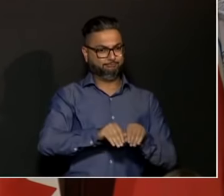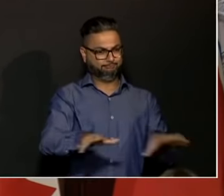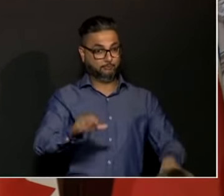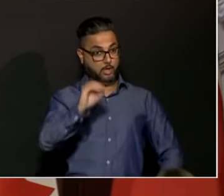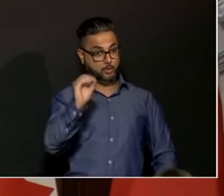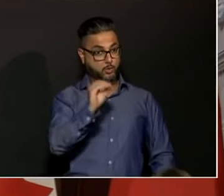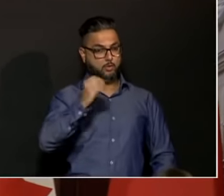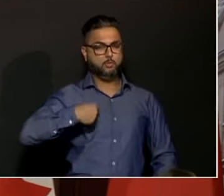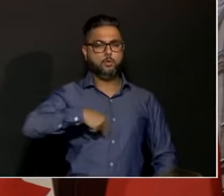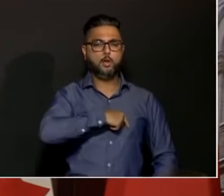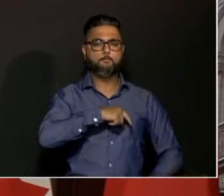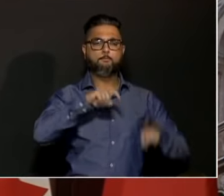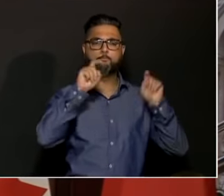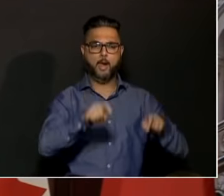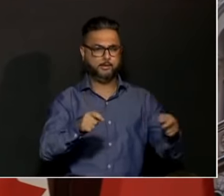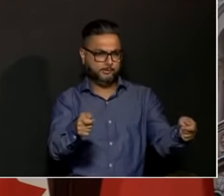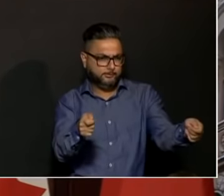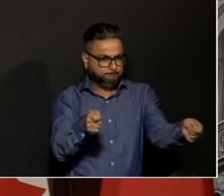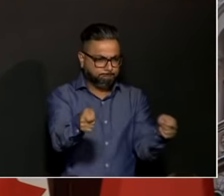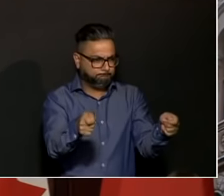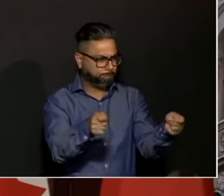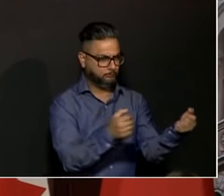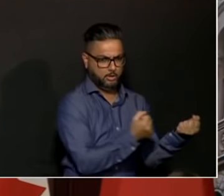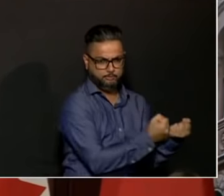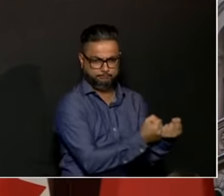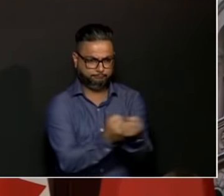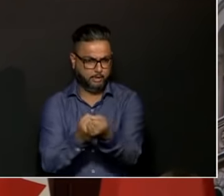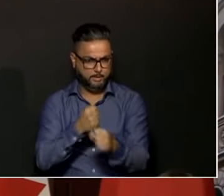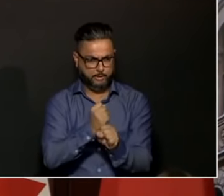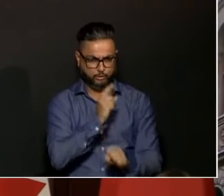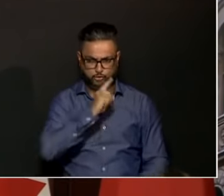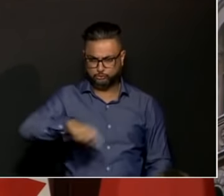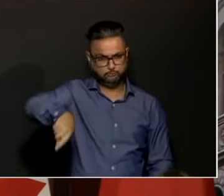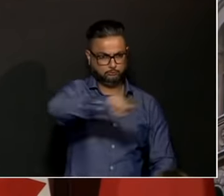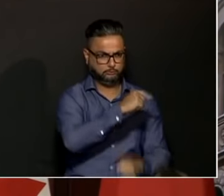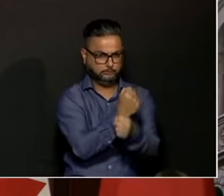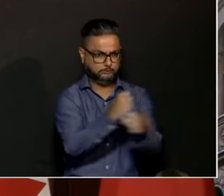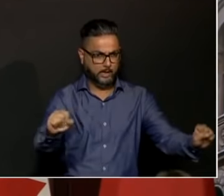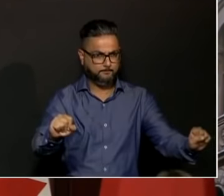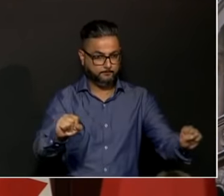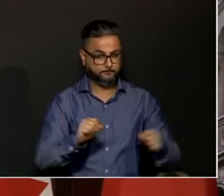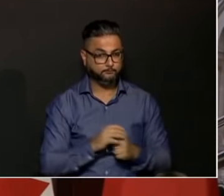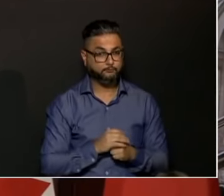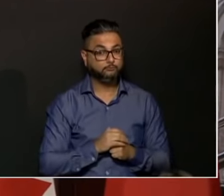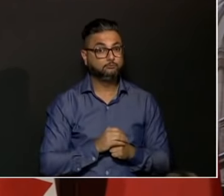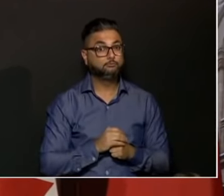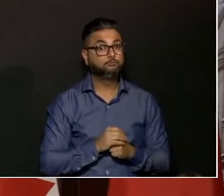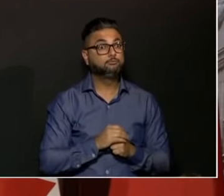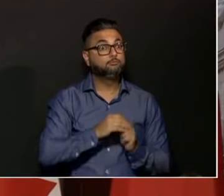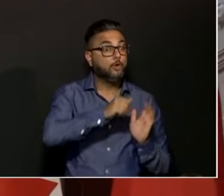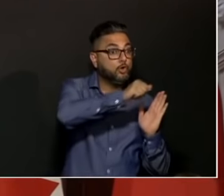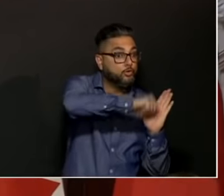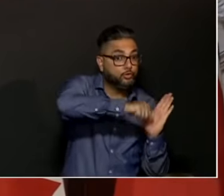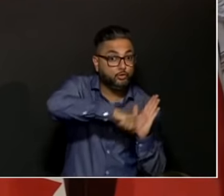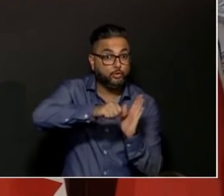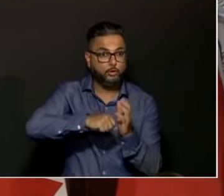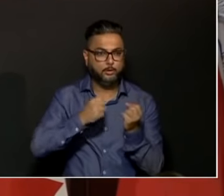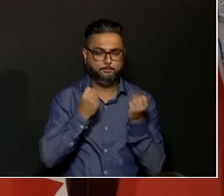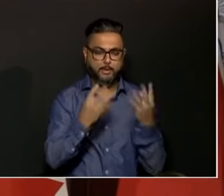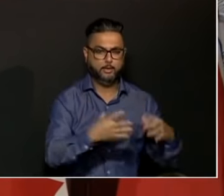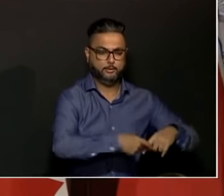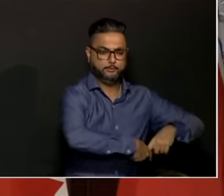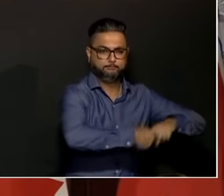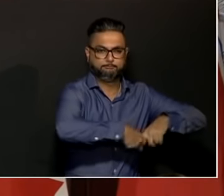the people of Ontario safe. That included having to put important medical procedures on hold to ensure the safety